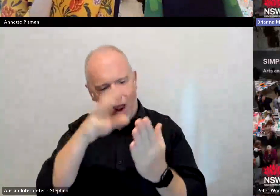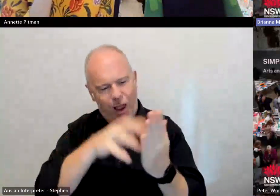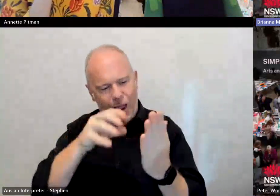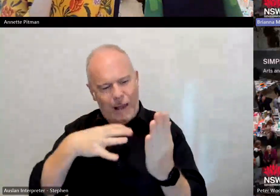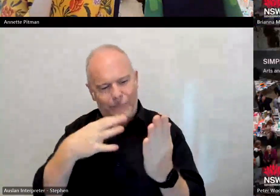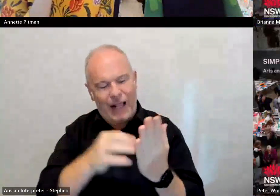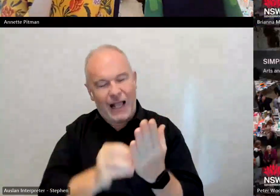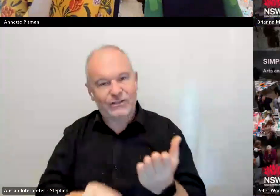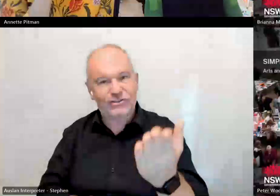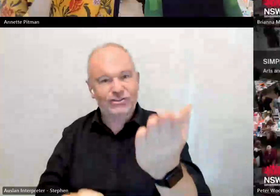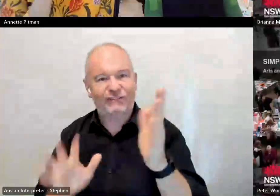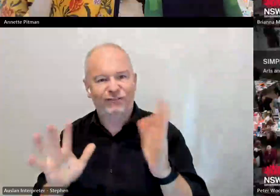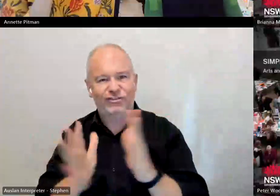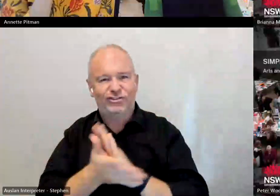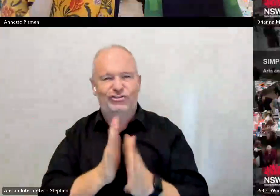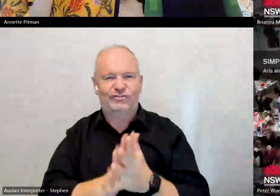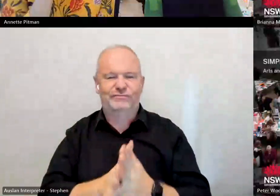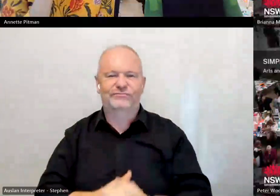applicants.